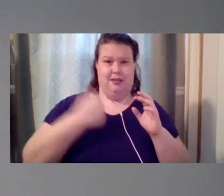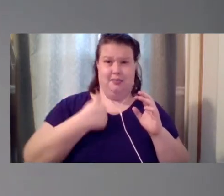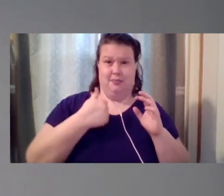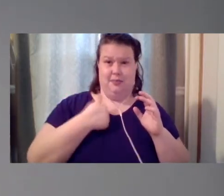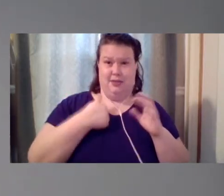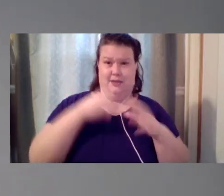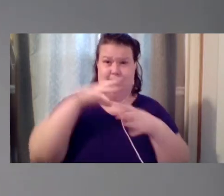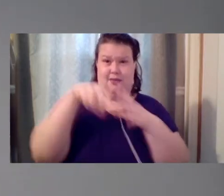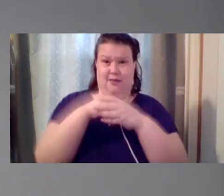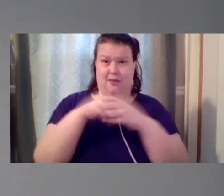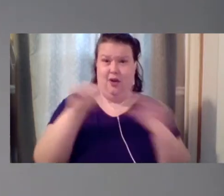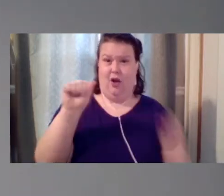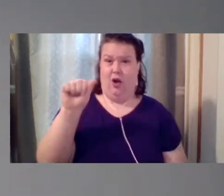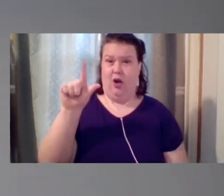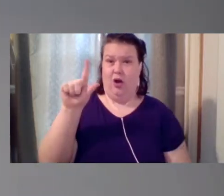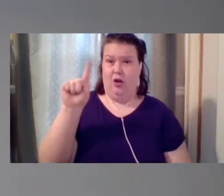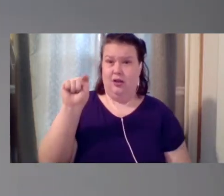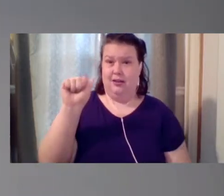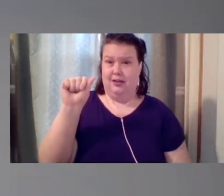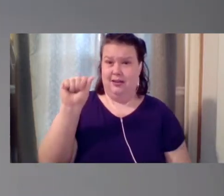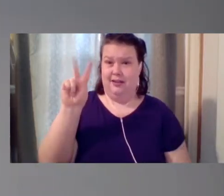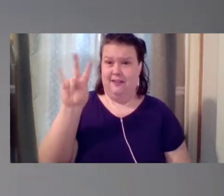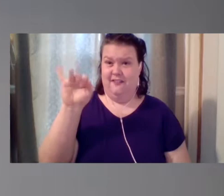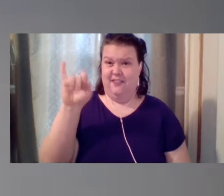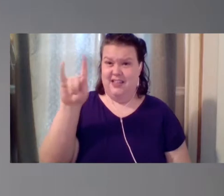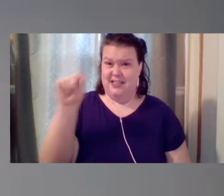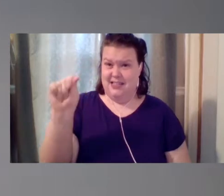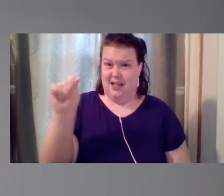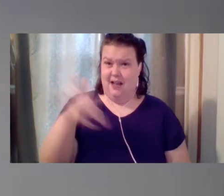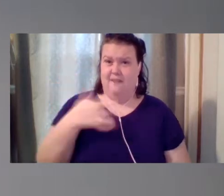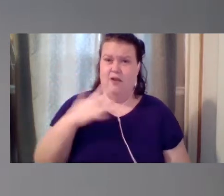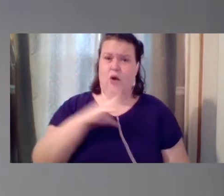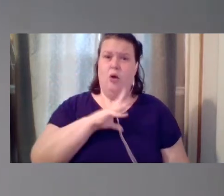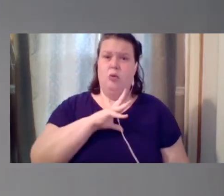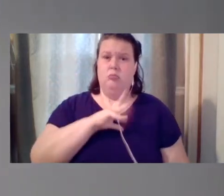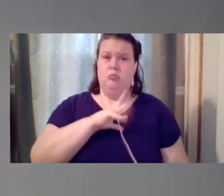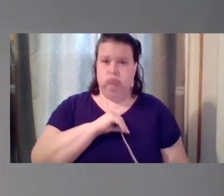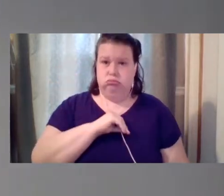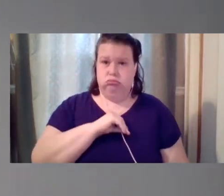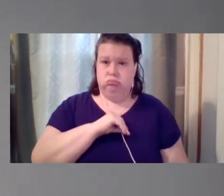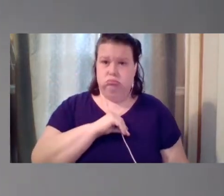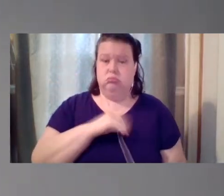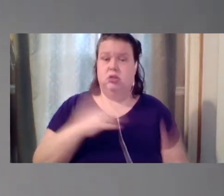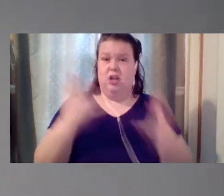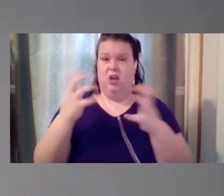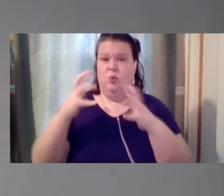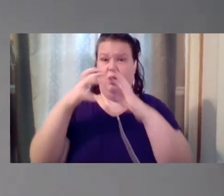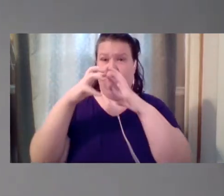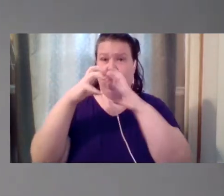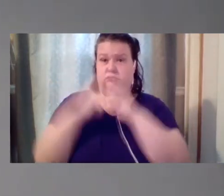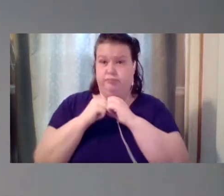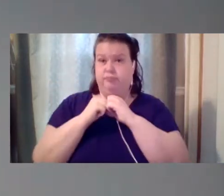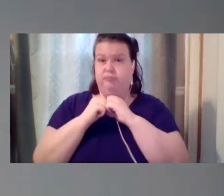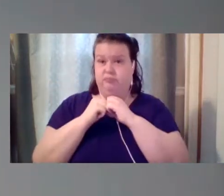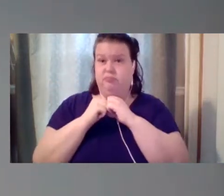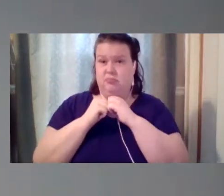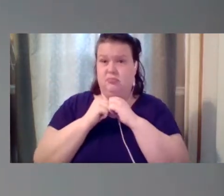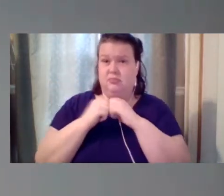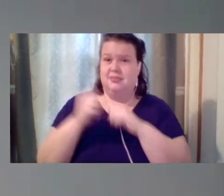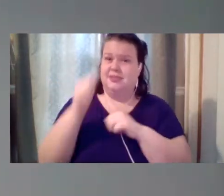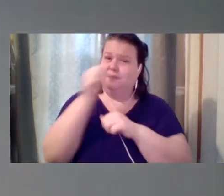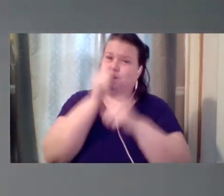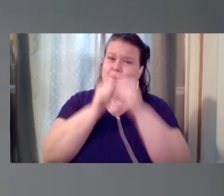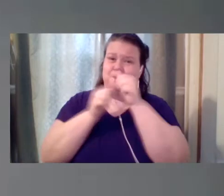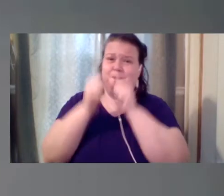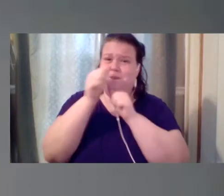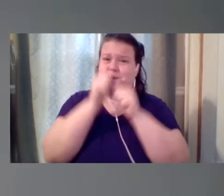it's a little disheartening, um, to hear that Alta Vista is on the chopping block. Um, you know, it's just, it's been through so much and I